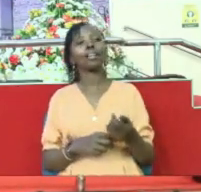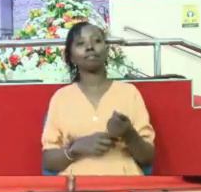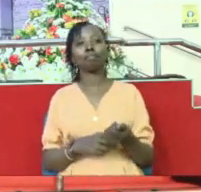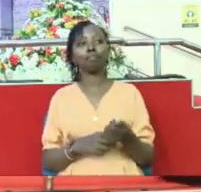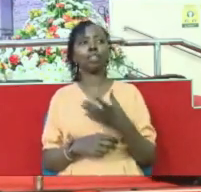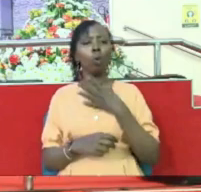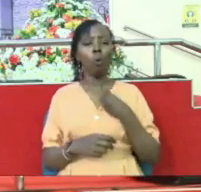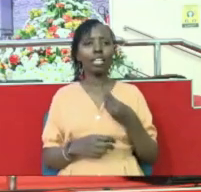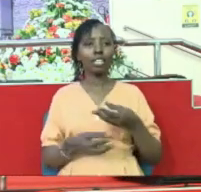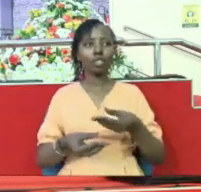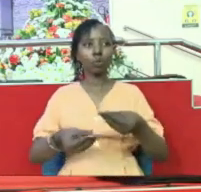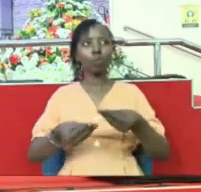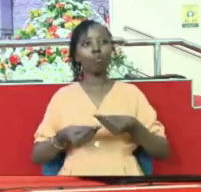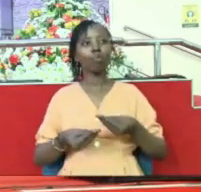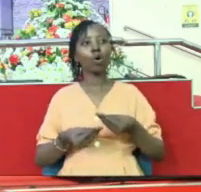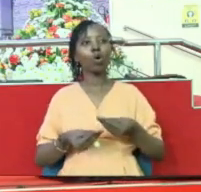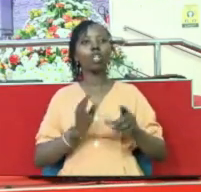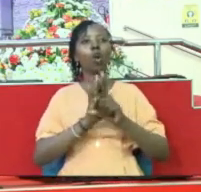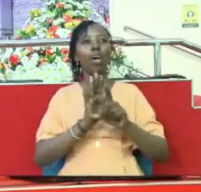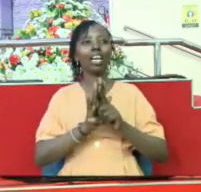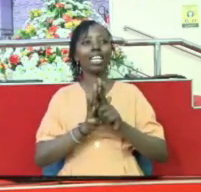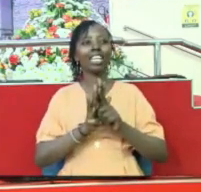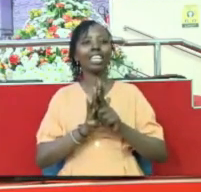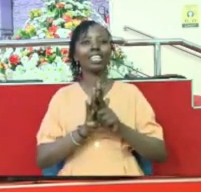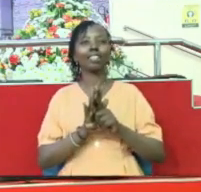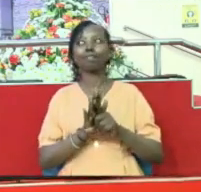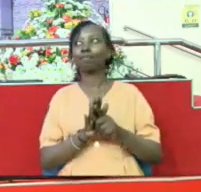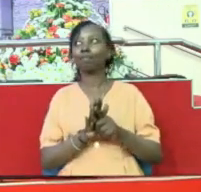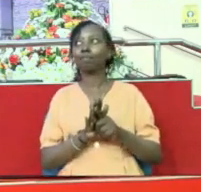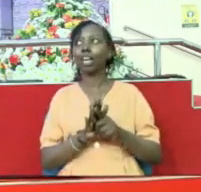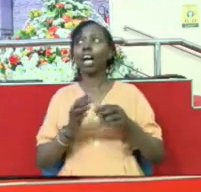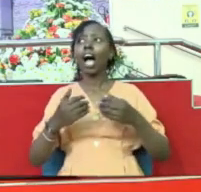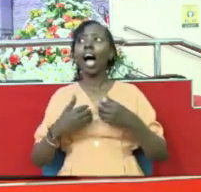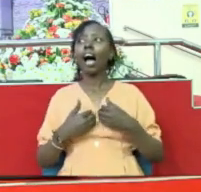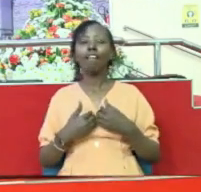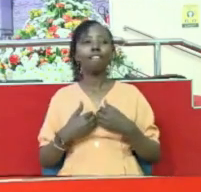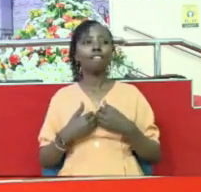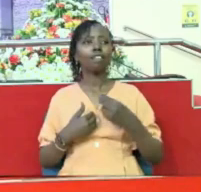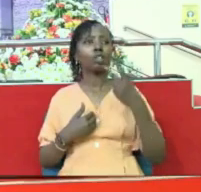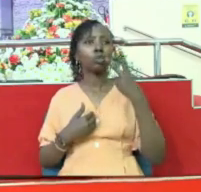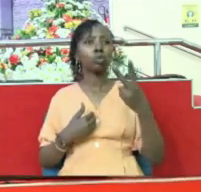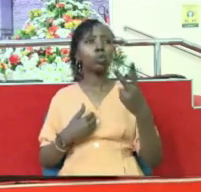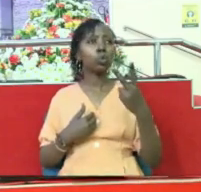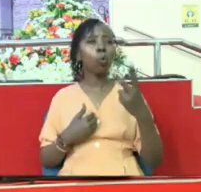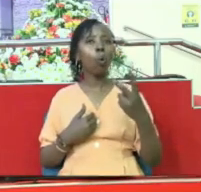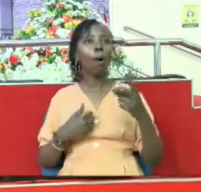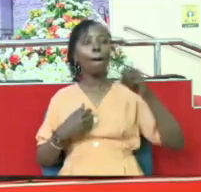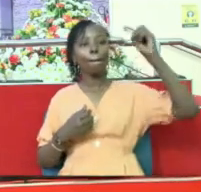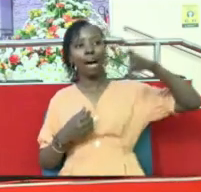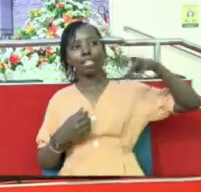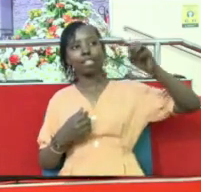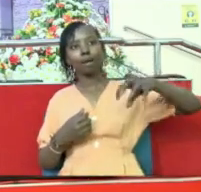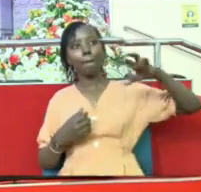to borrow some money. Tukawa tunataka kuomba pesa. Because there are some two new buses that are landing. Kwa sababu kuna basi mbili ambazo zaja. Tell your